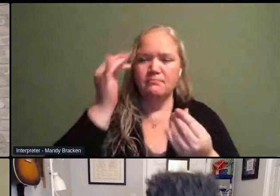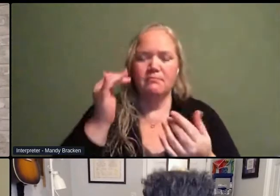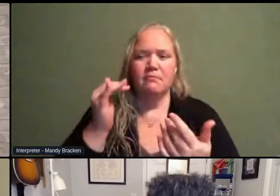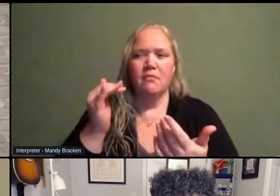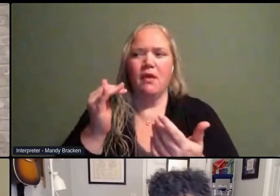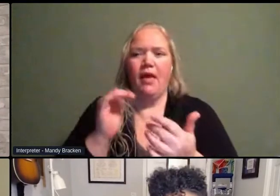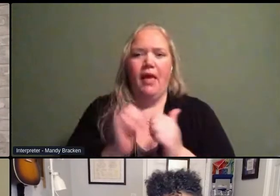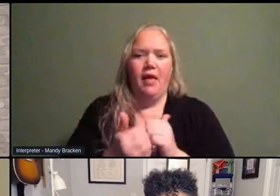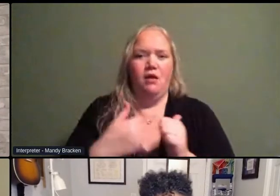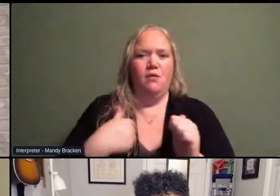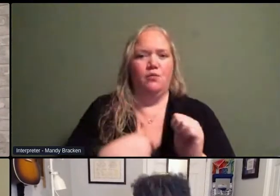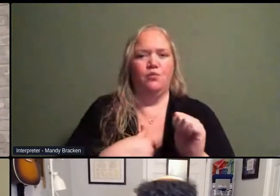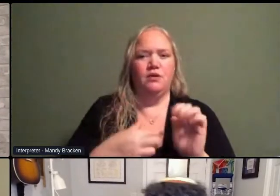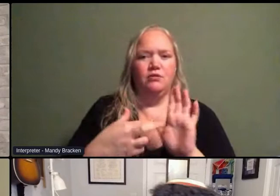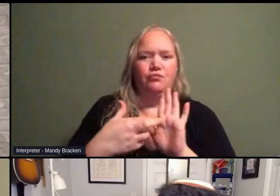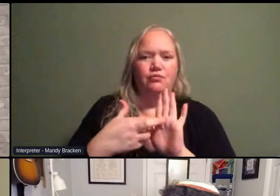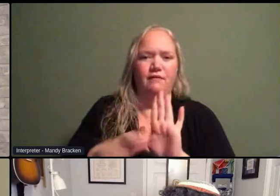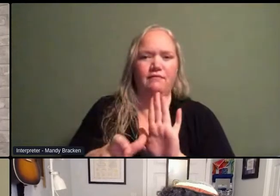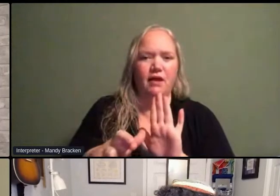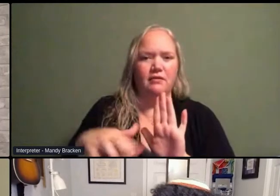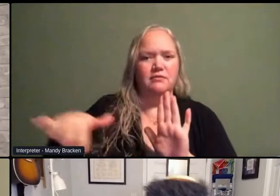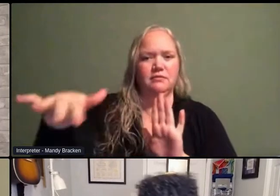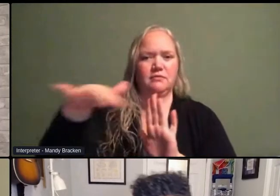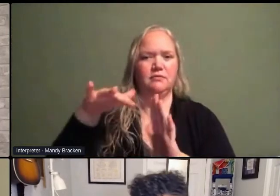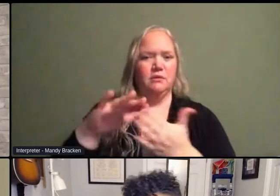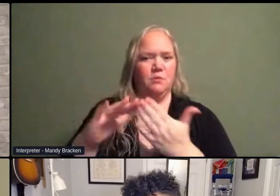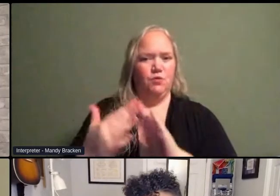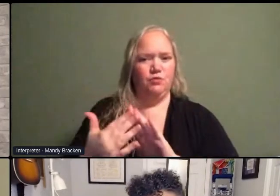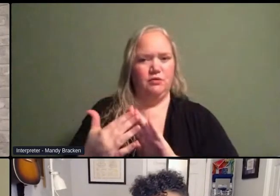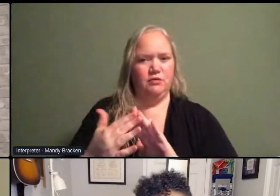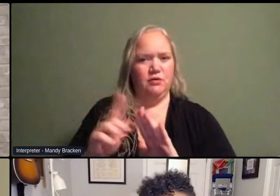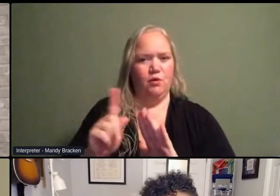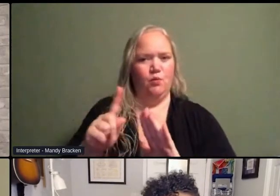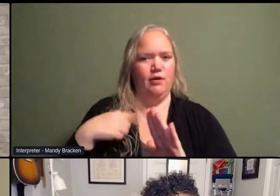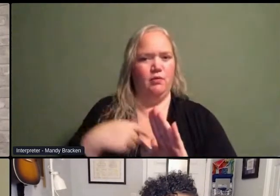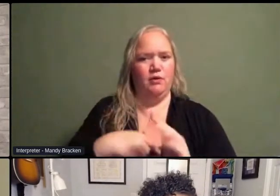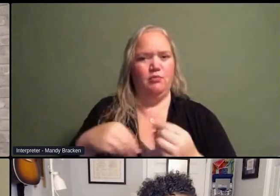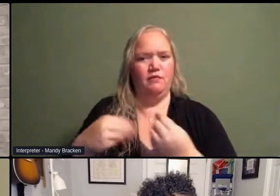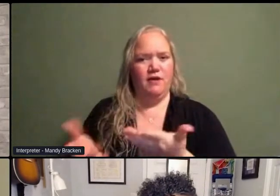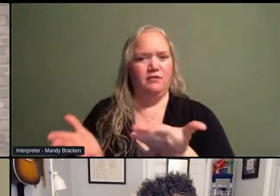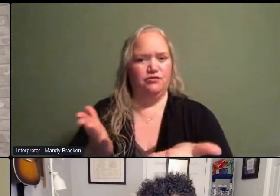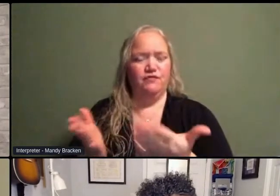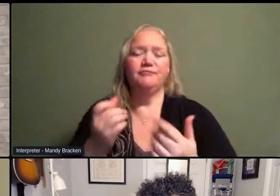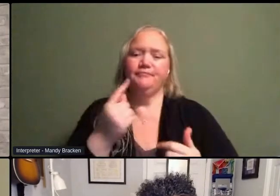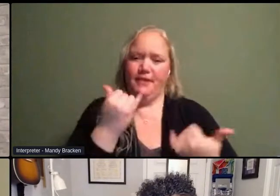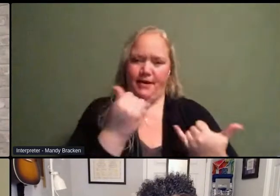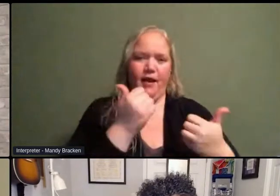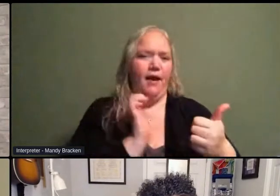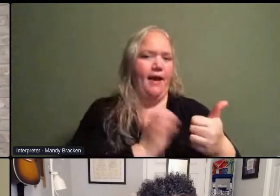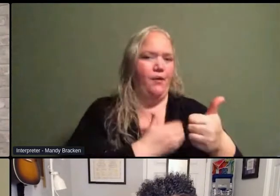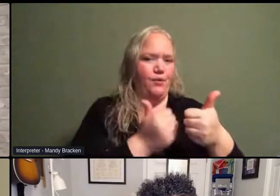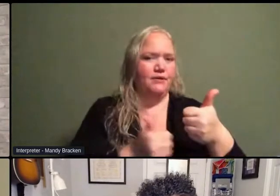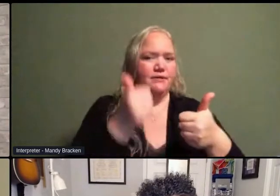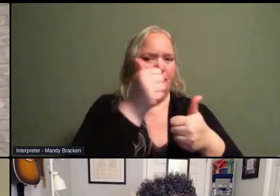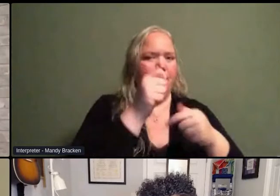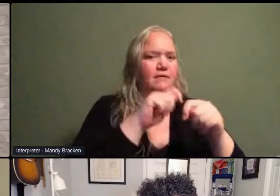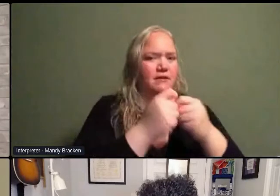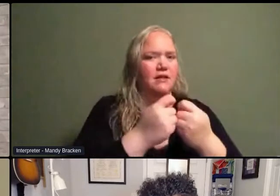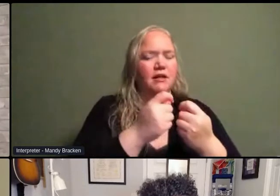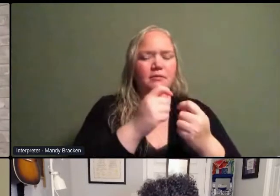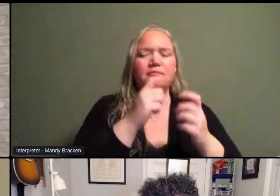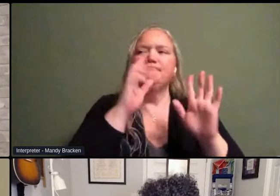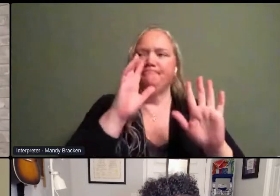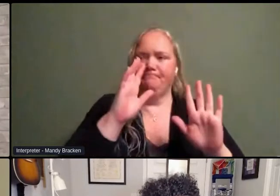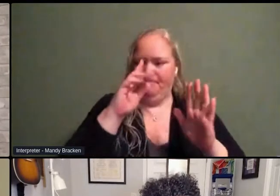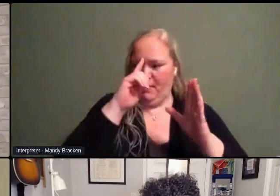our executive leadership team now does that. We have been very intentional about hiring staff to help us serve that and to reflect